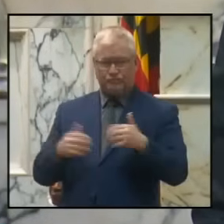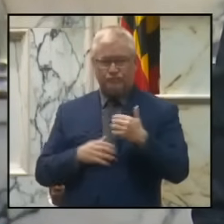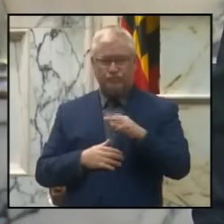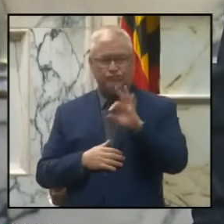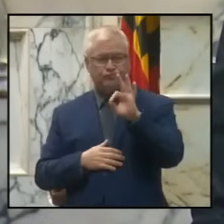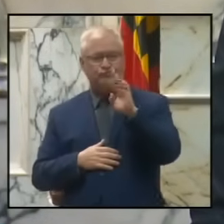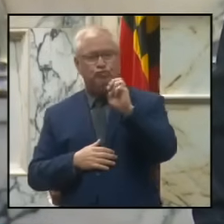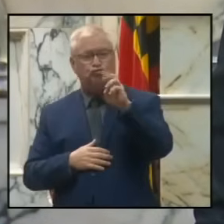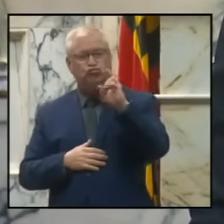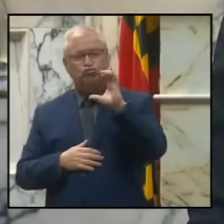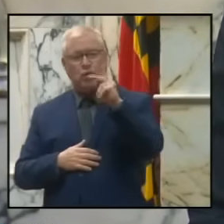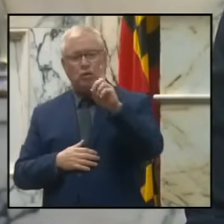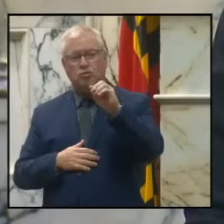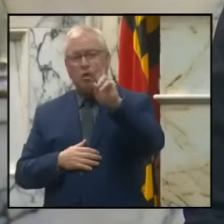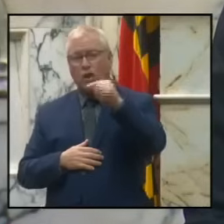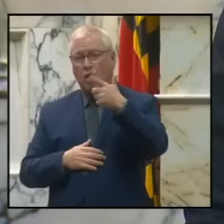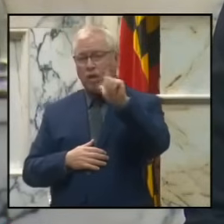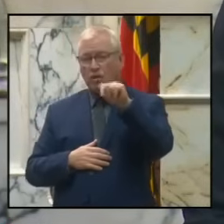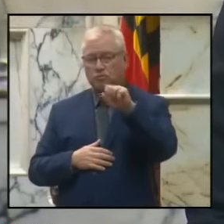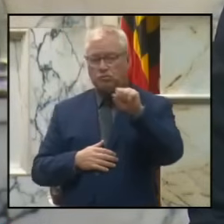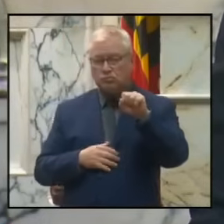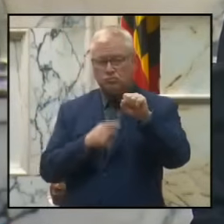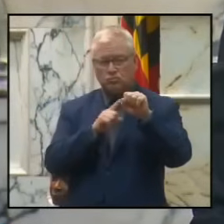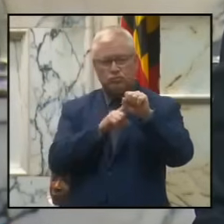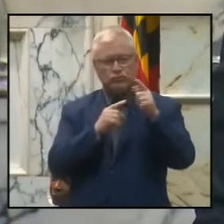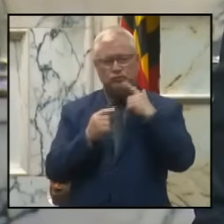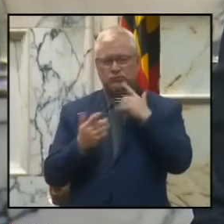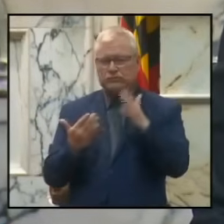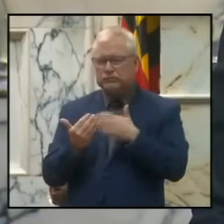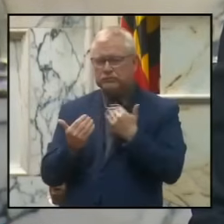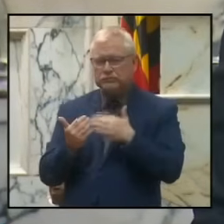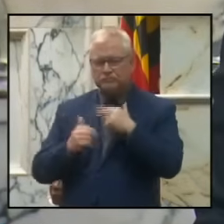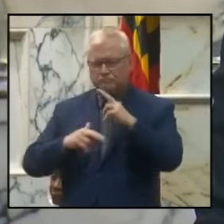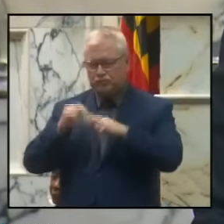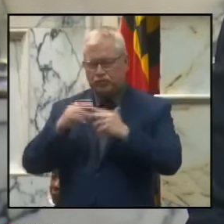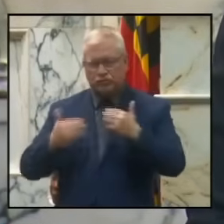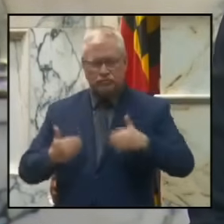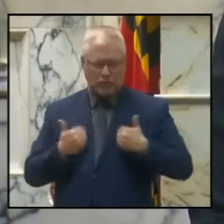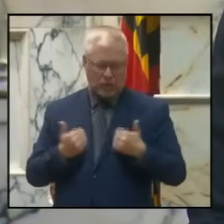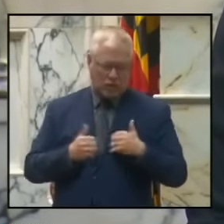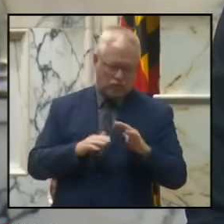strong children than it is to repair broken men.